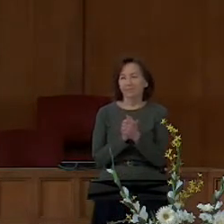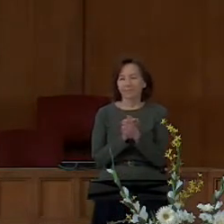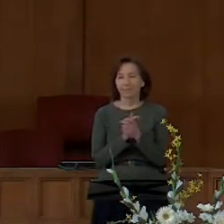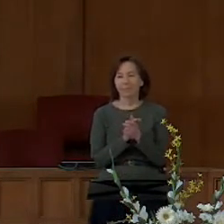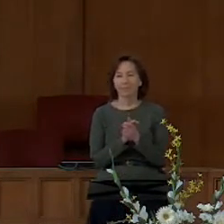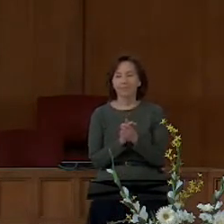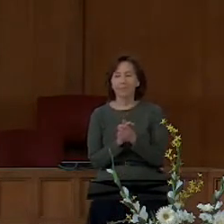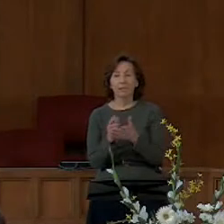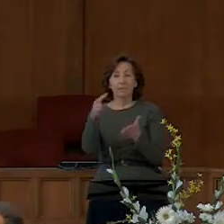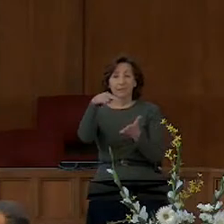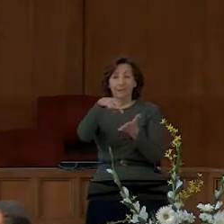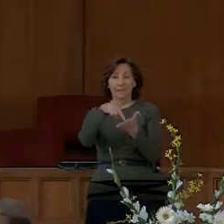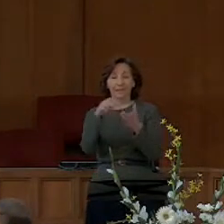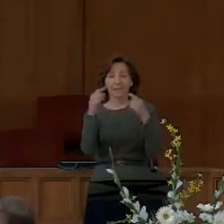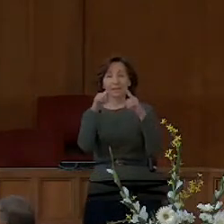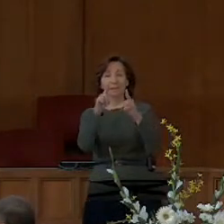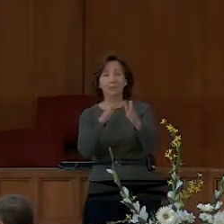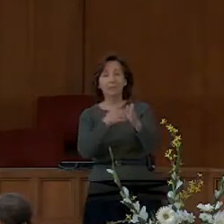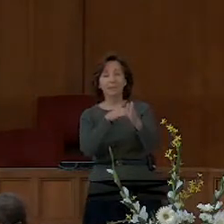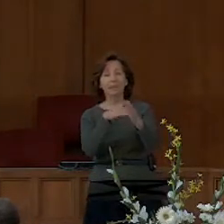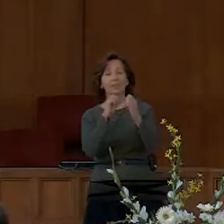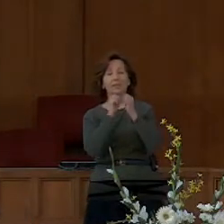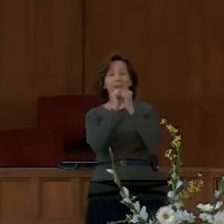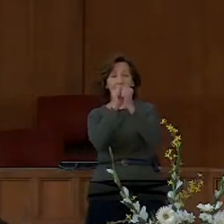Will you please stand as we sing together